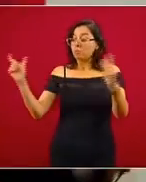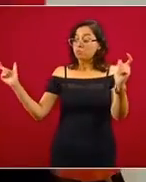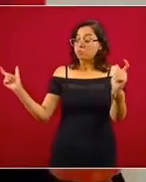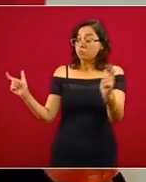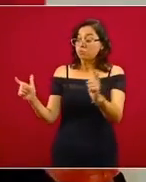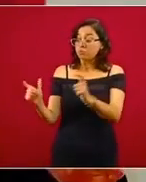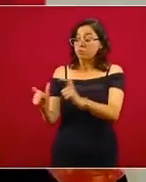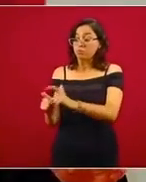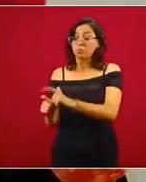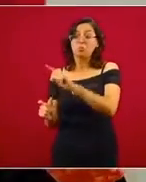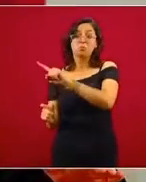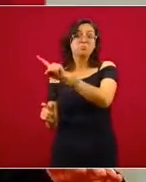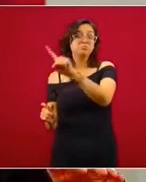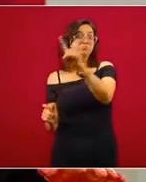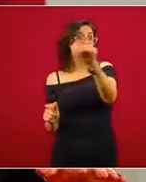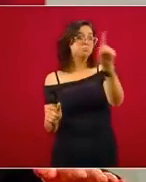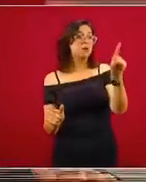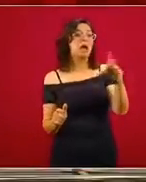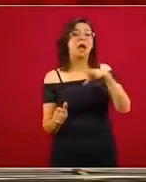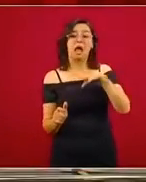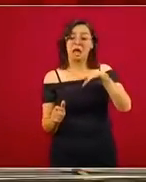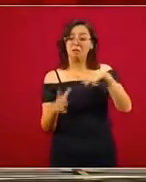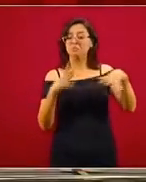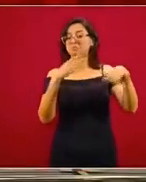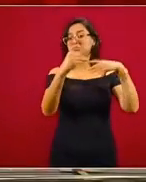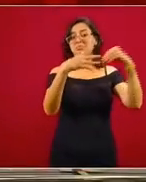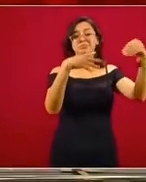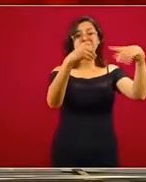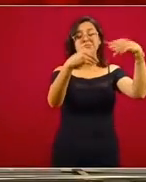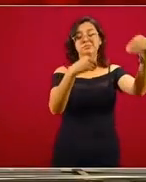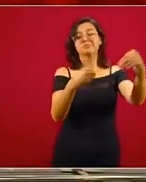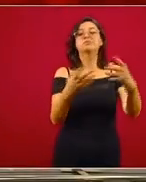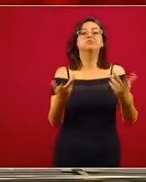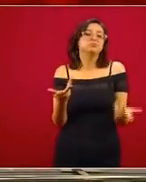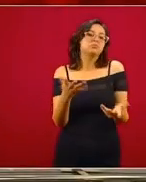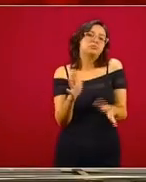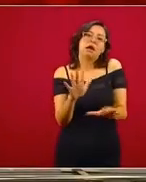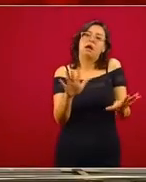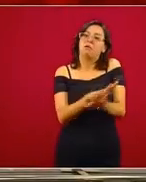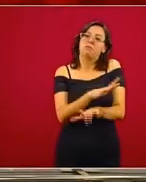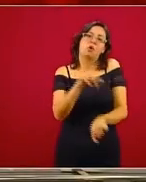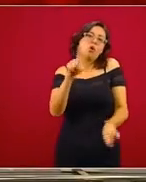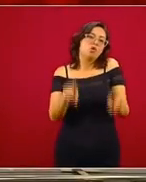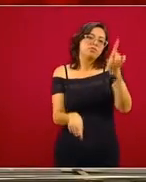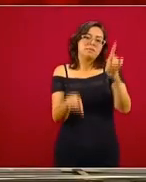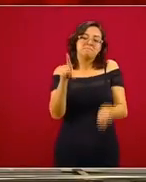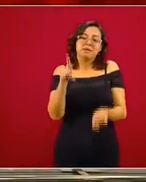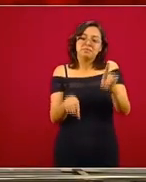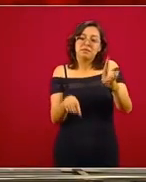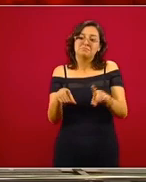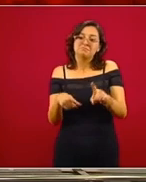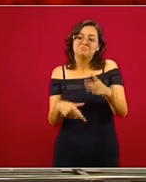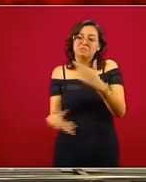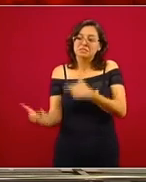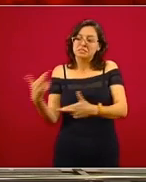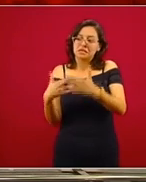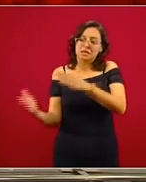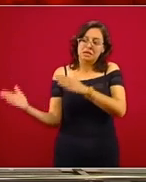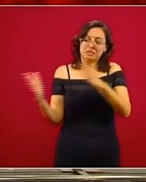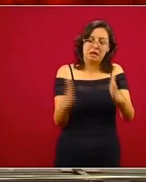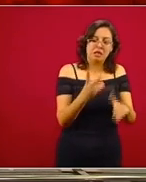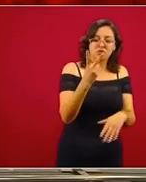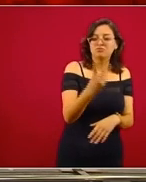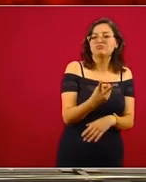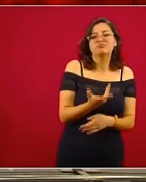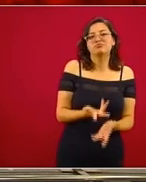5 cities with active transmission, including Mexico City, at the outgoing point, we're still going to have other cities that are